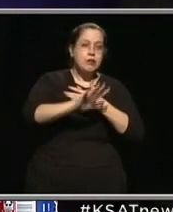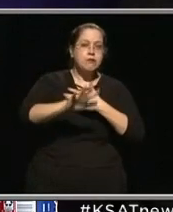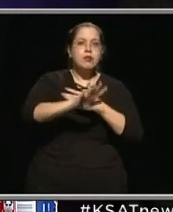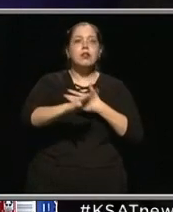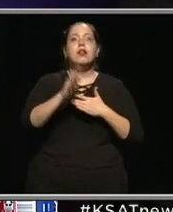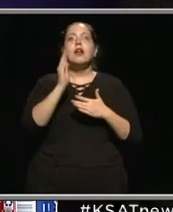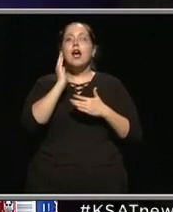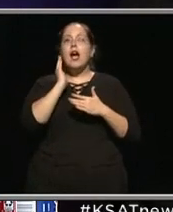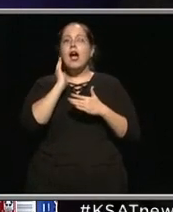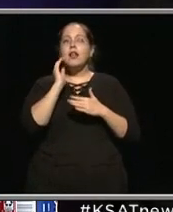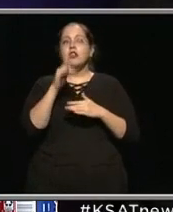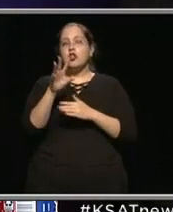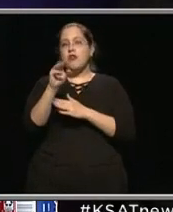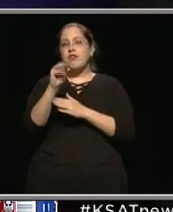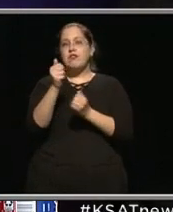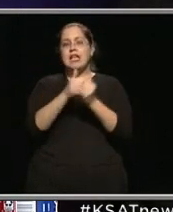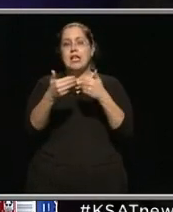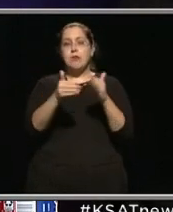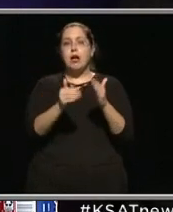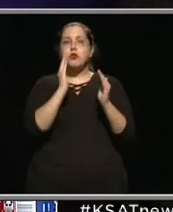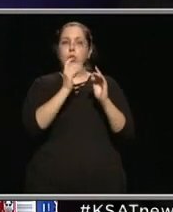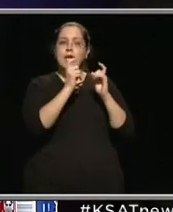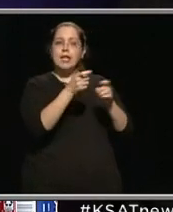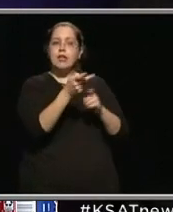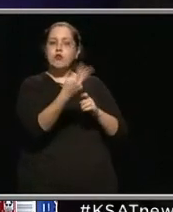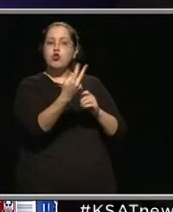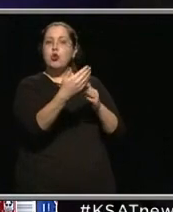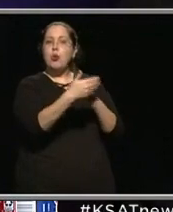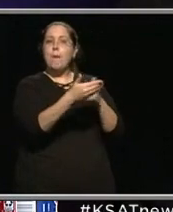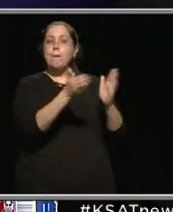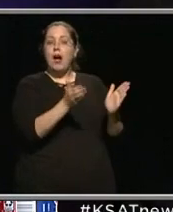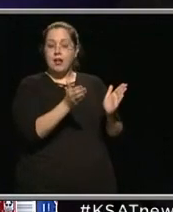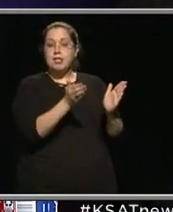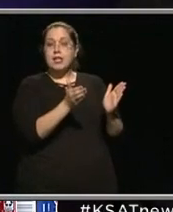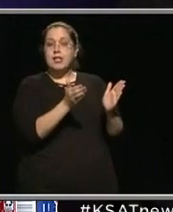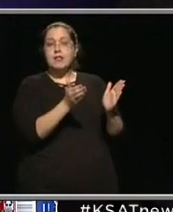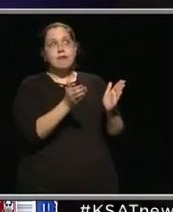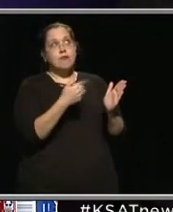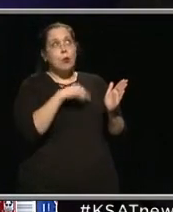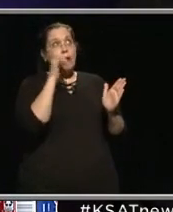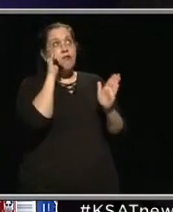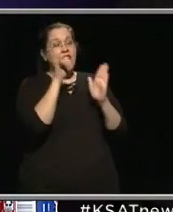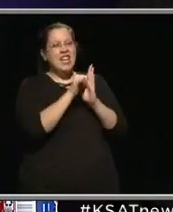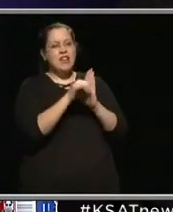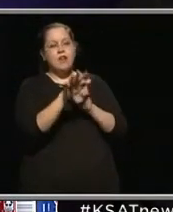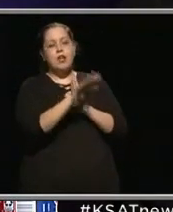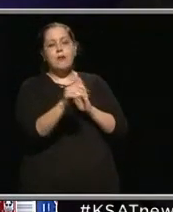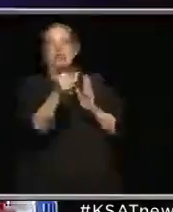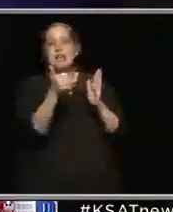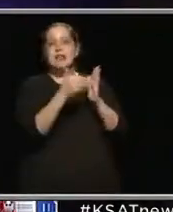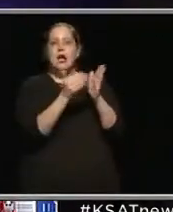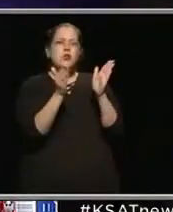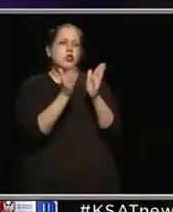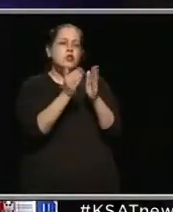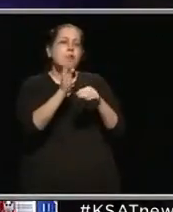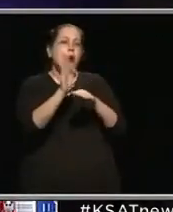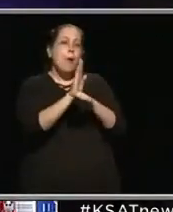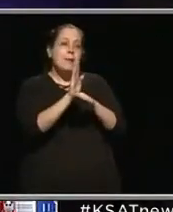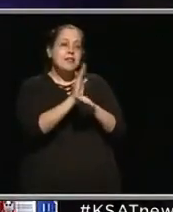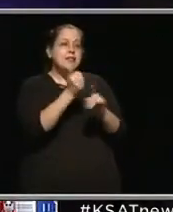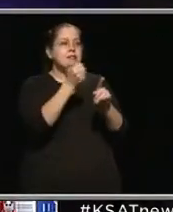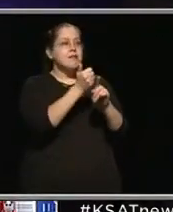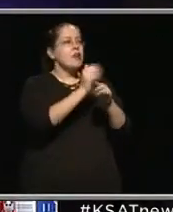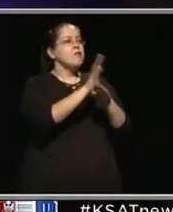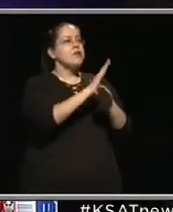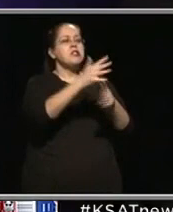giving, there's 50 per box, we'll be giving 2 boxes. We've identified some 10,000 small businesses that do